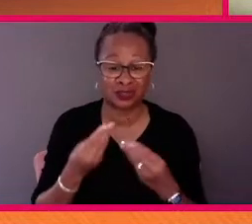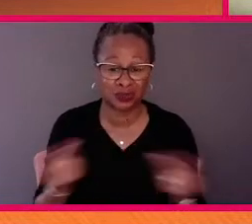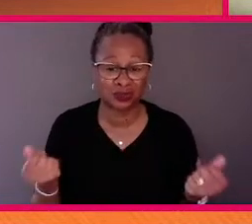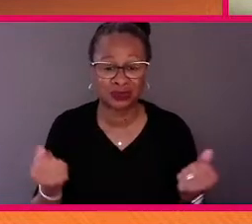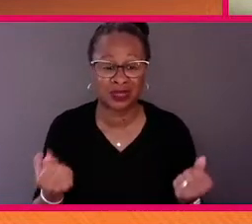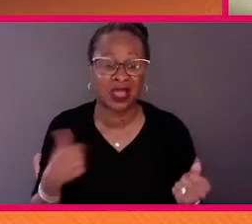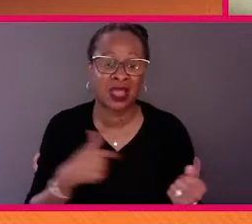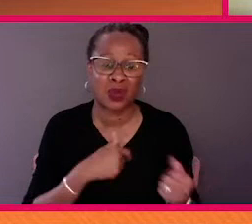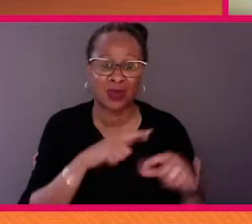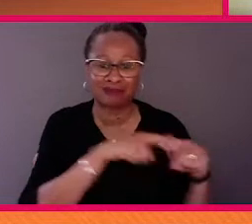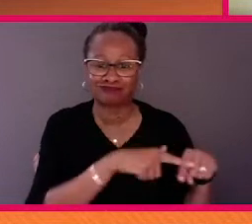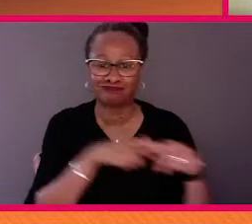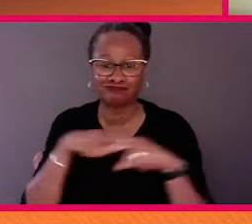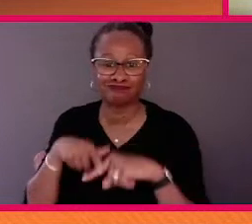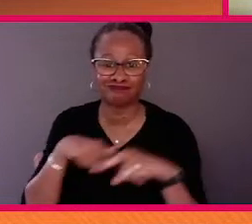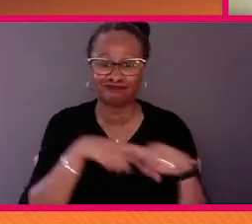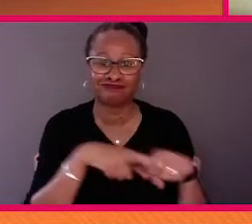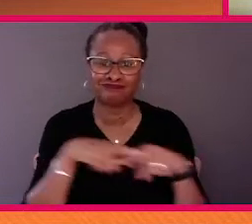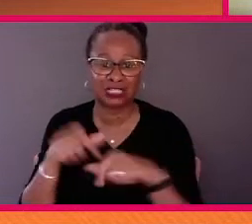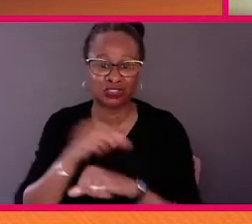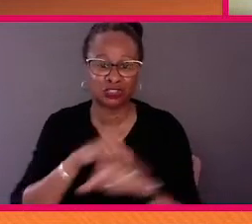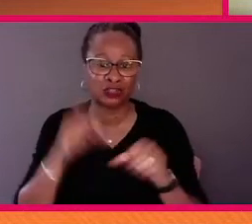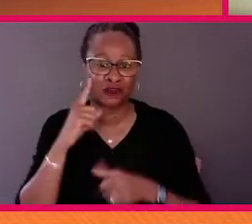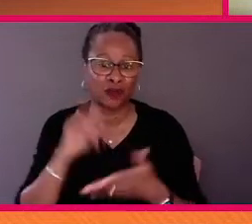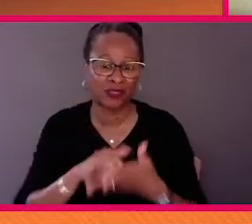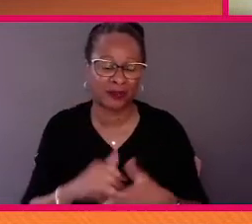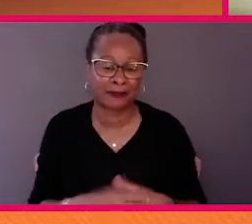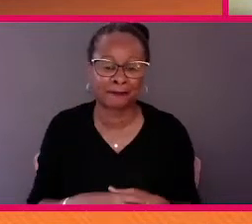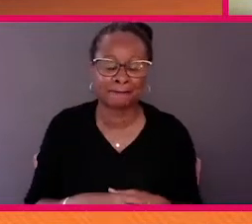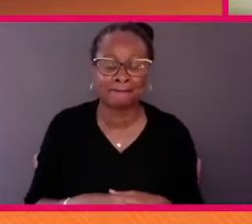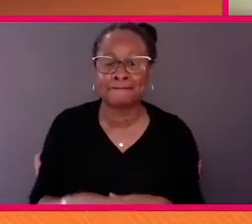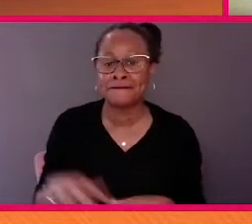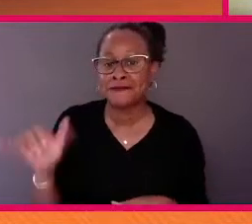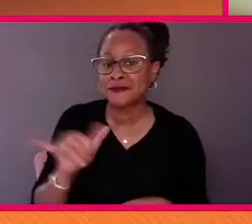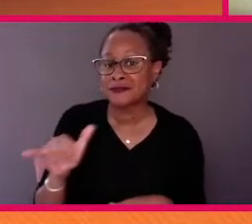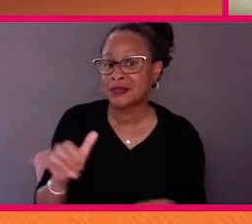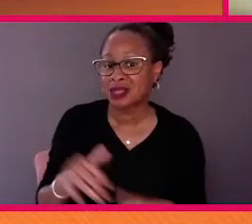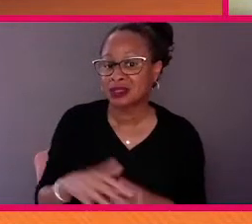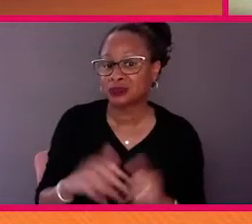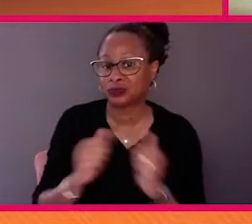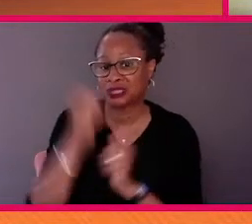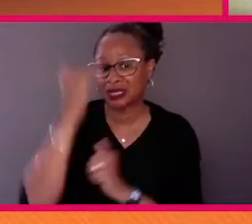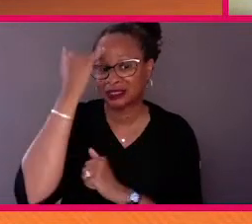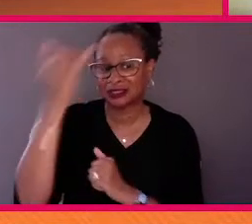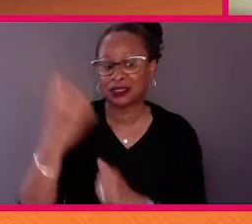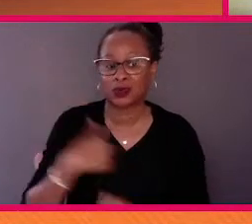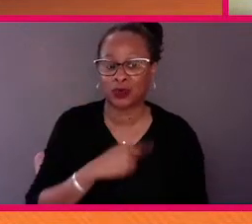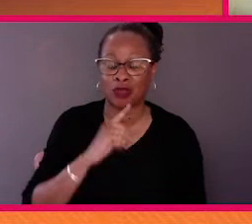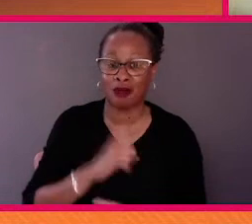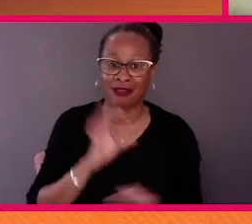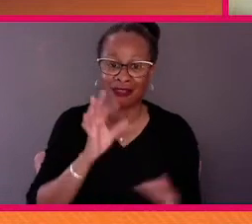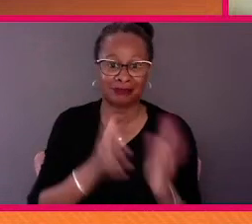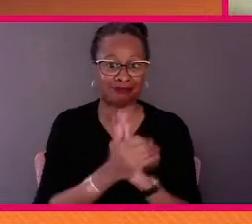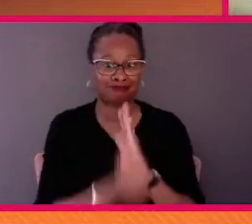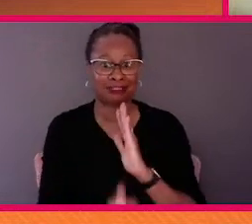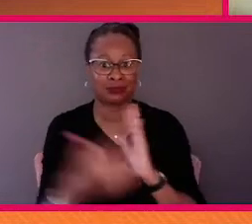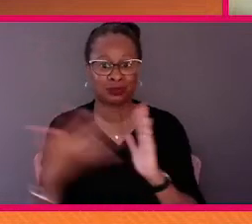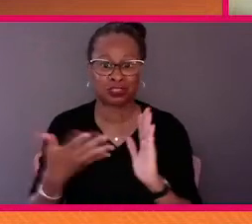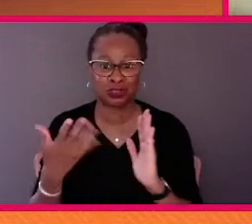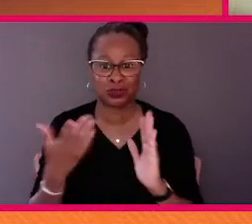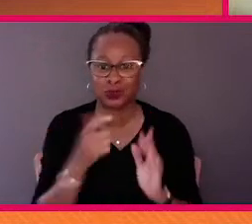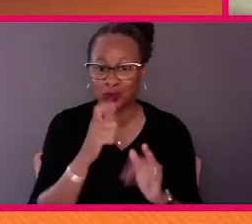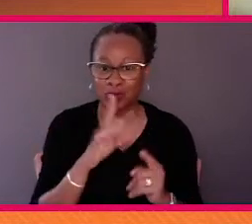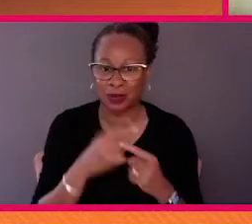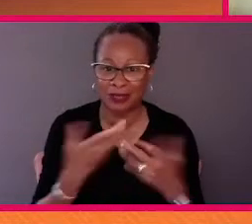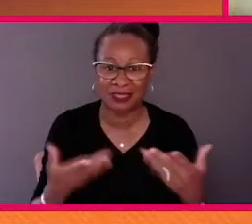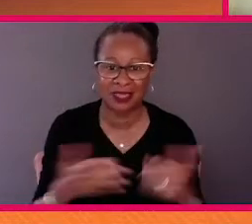on each other for that. And you know, just like in terms of this idea that we are the experts here that are talking about these things, again, we're